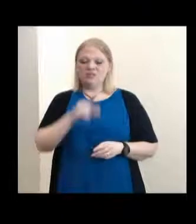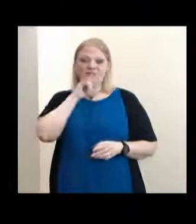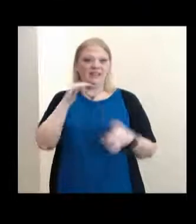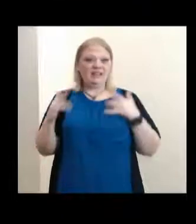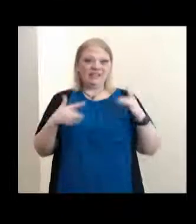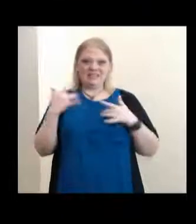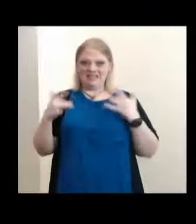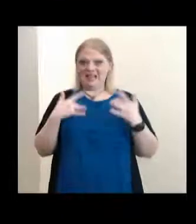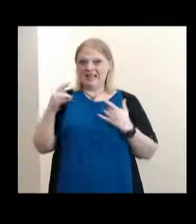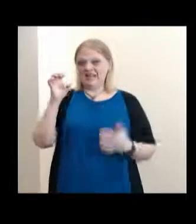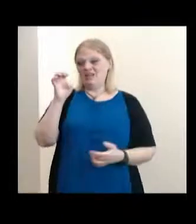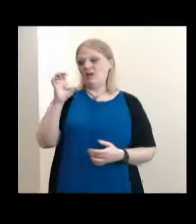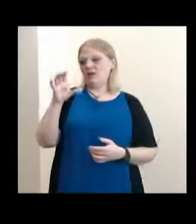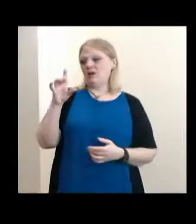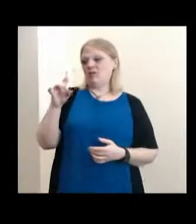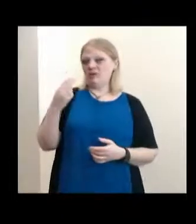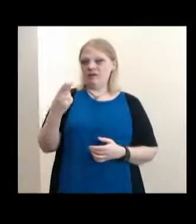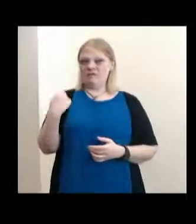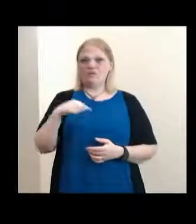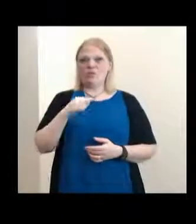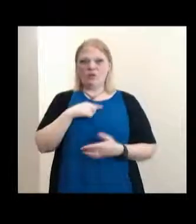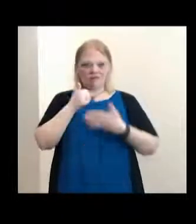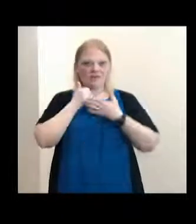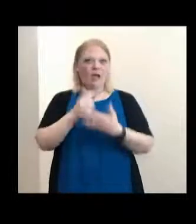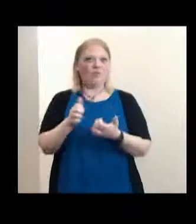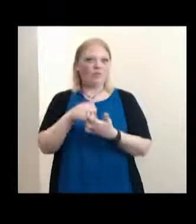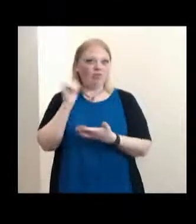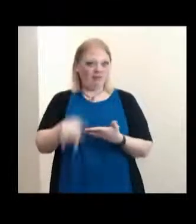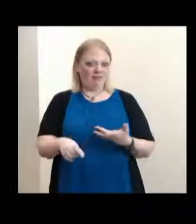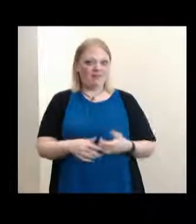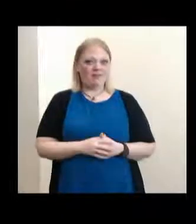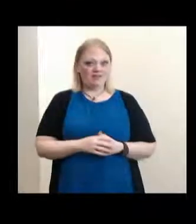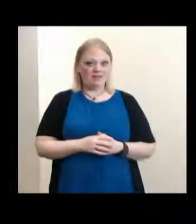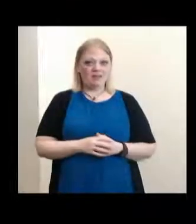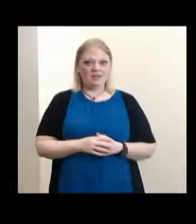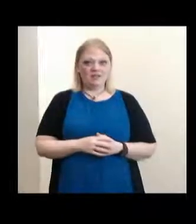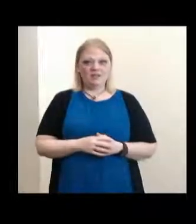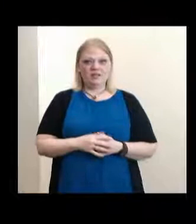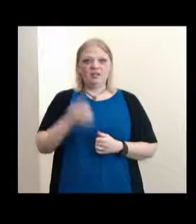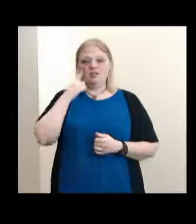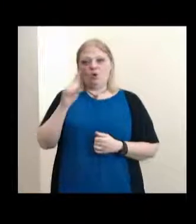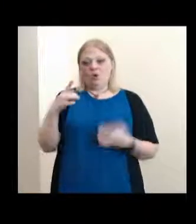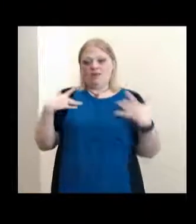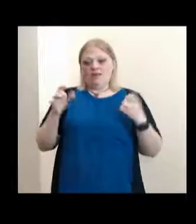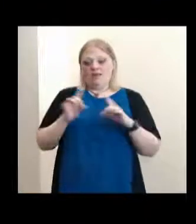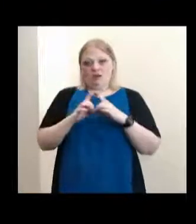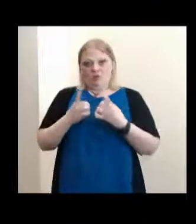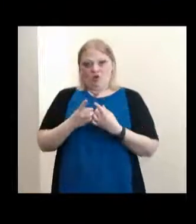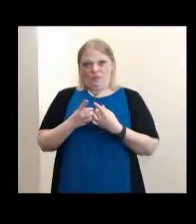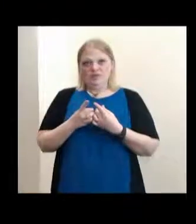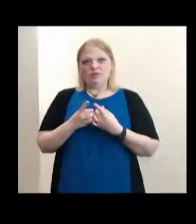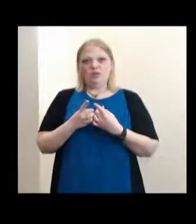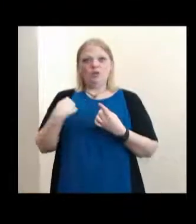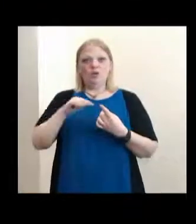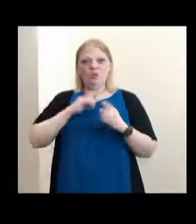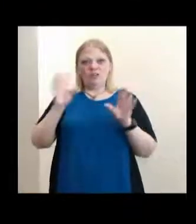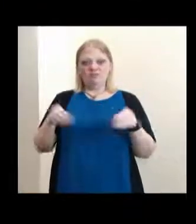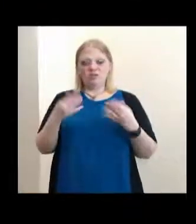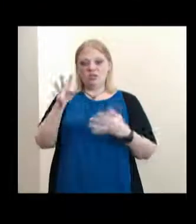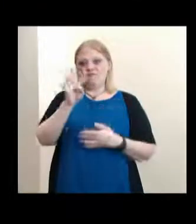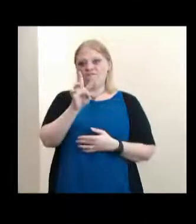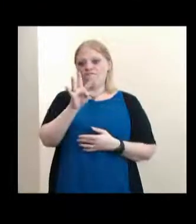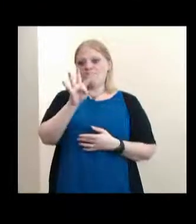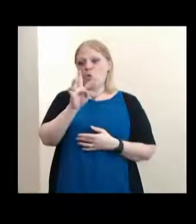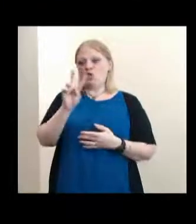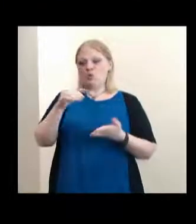and Erie County Health Department, we have contributed to that. So for the health department, we have provided